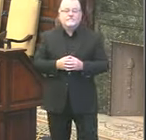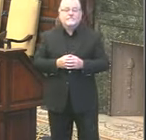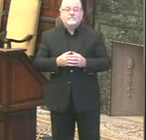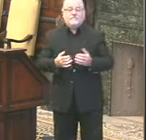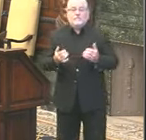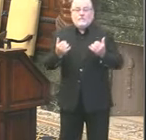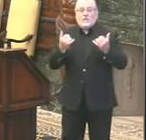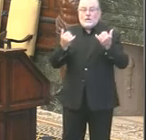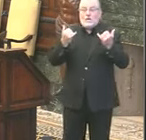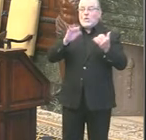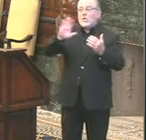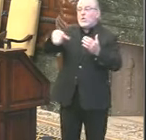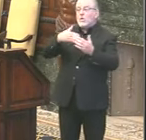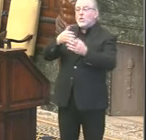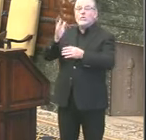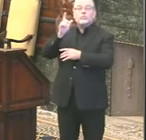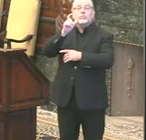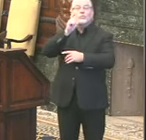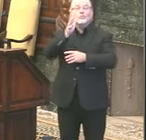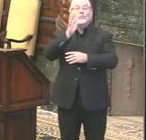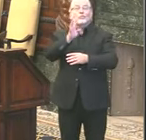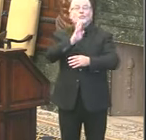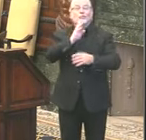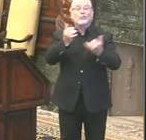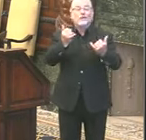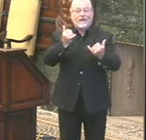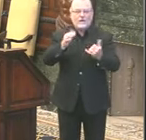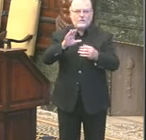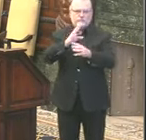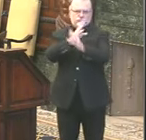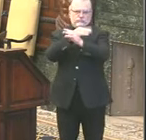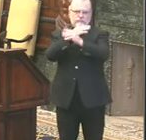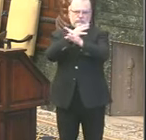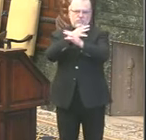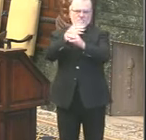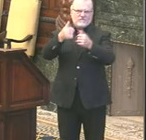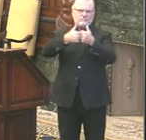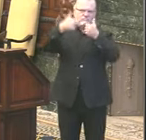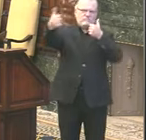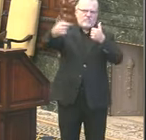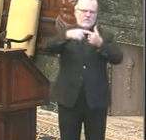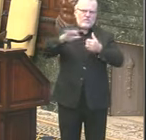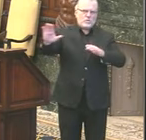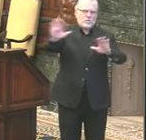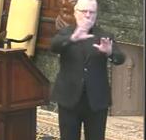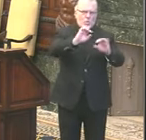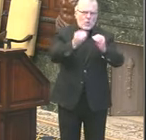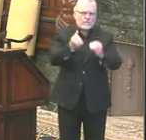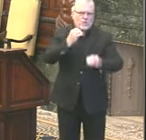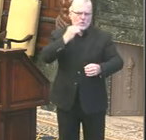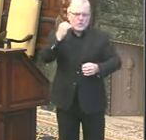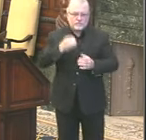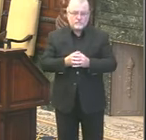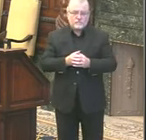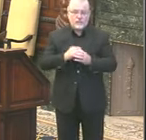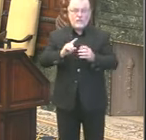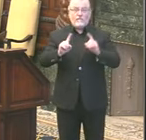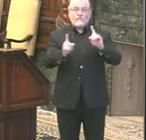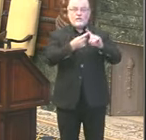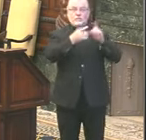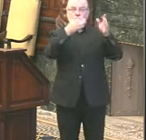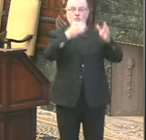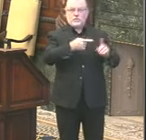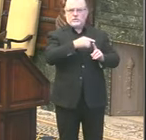adhere to social distancing guidelines. We will now begin our briefing with opening remarks from Mayor Jim Kenney. Mayor, you have the floor.